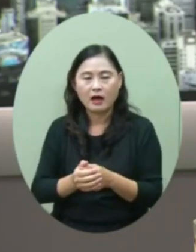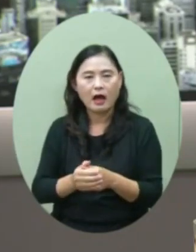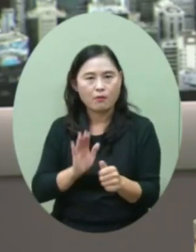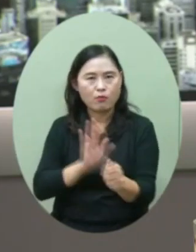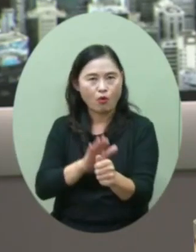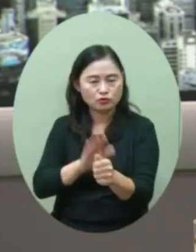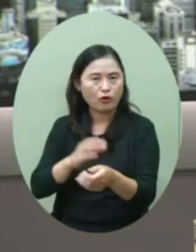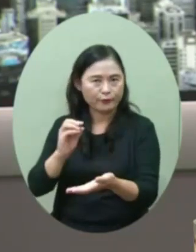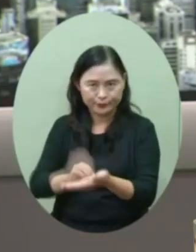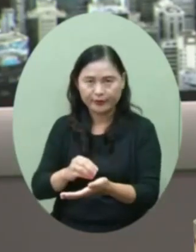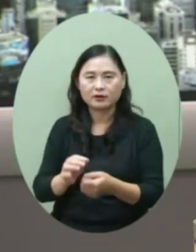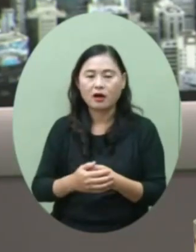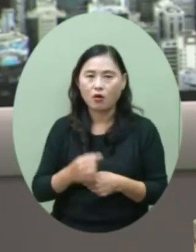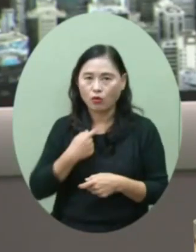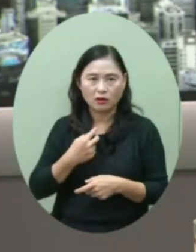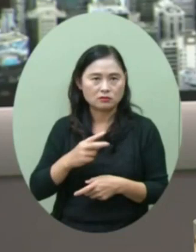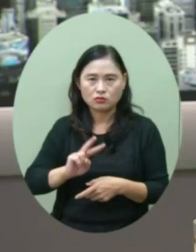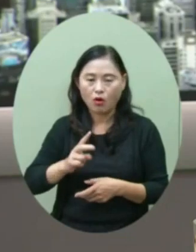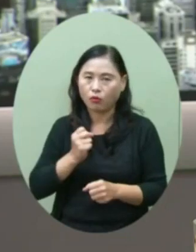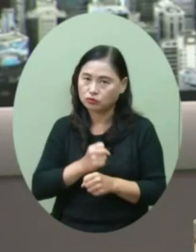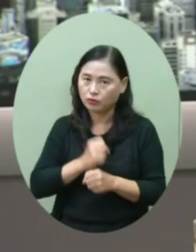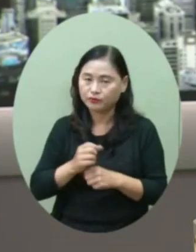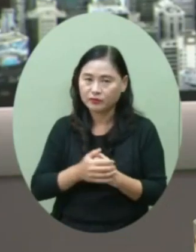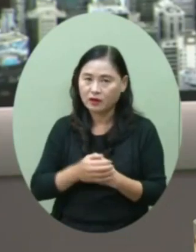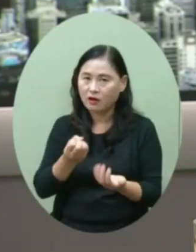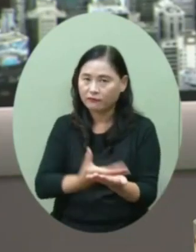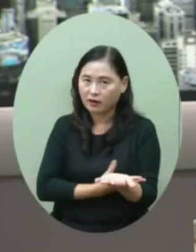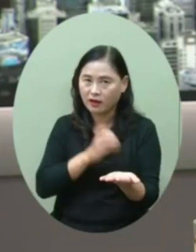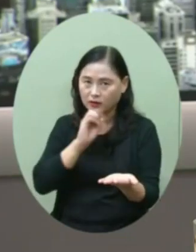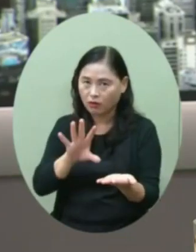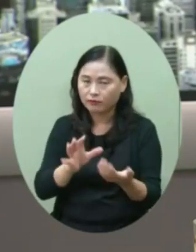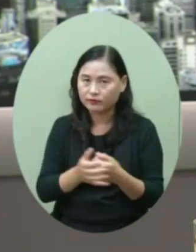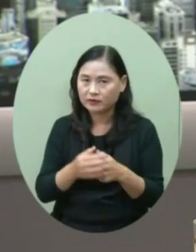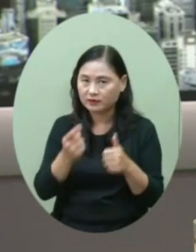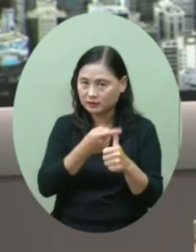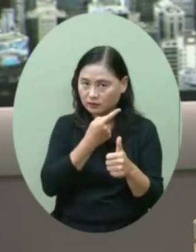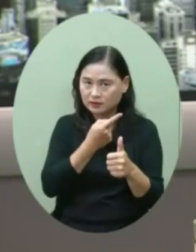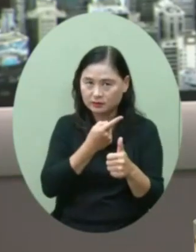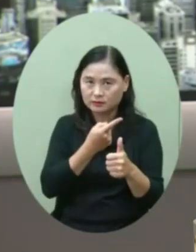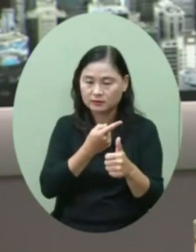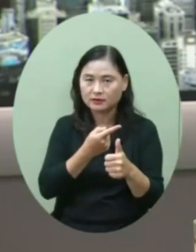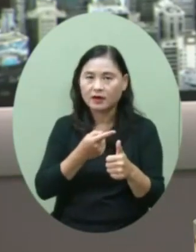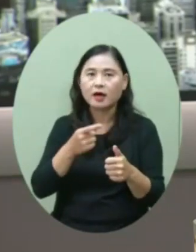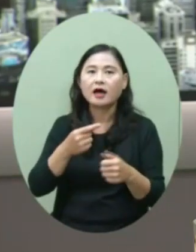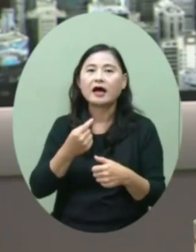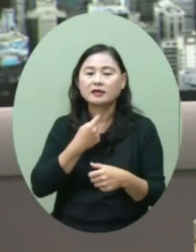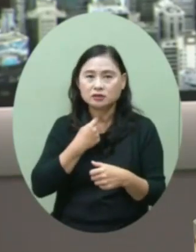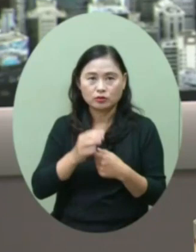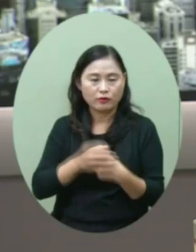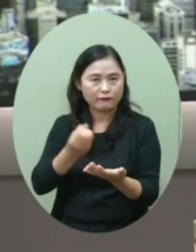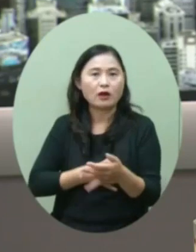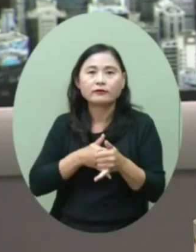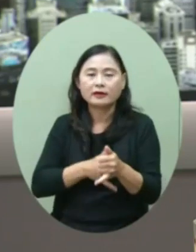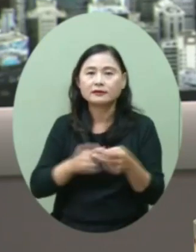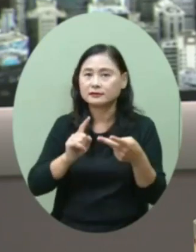be doing. What the law does say is, first of all, this has to be prescribed by law. Second thing